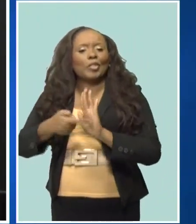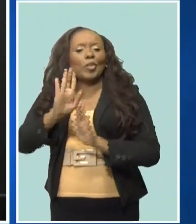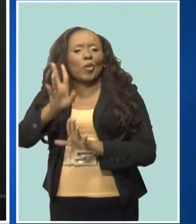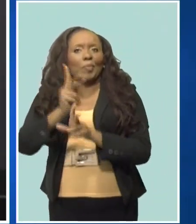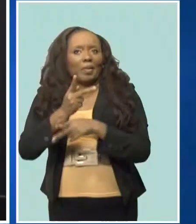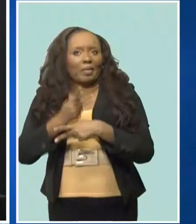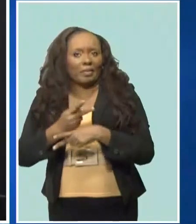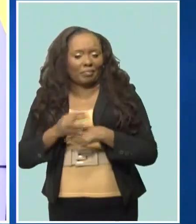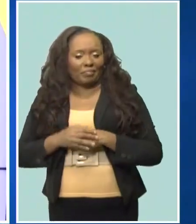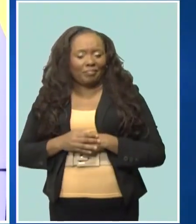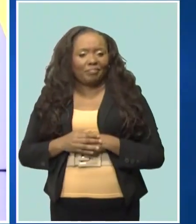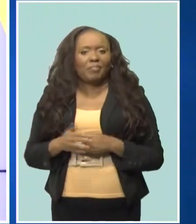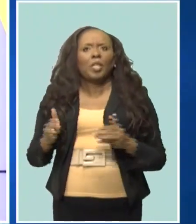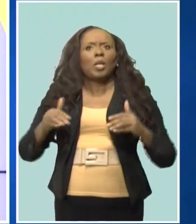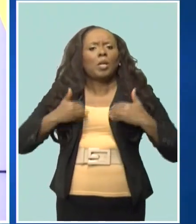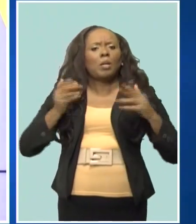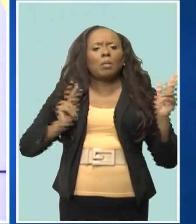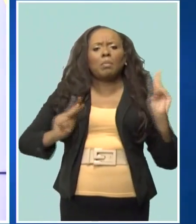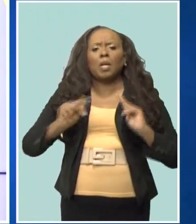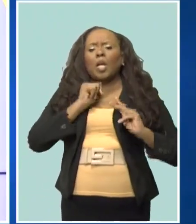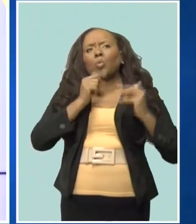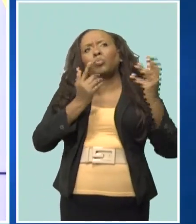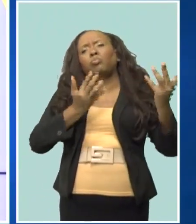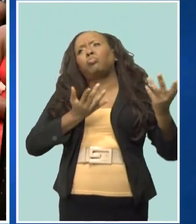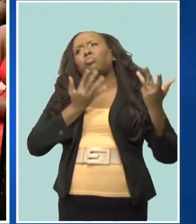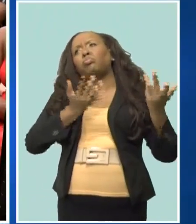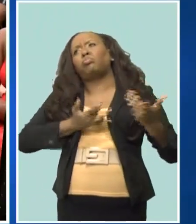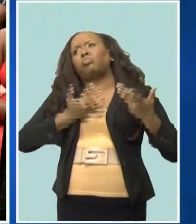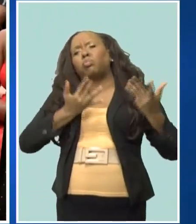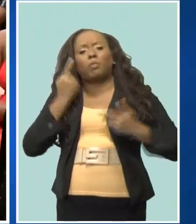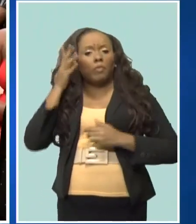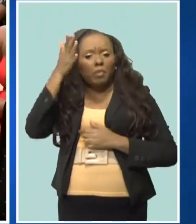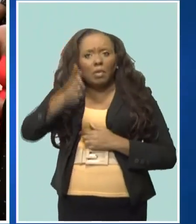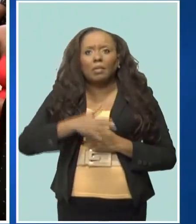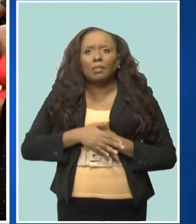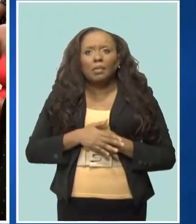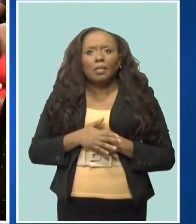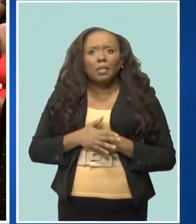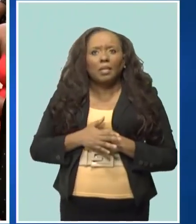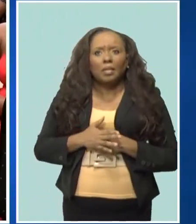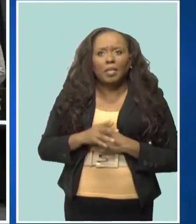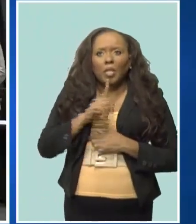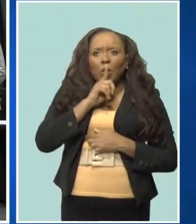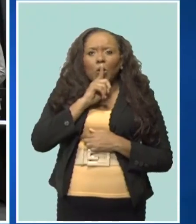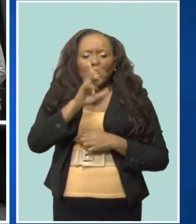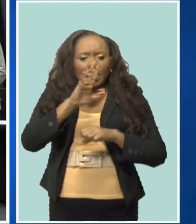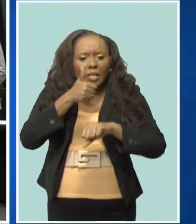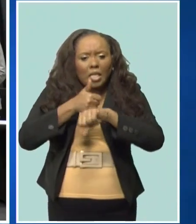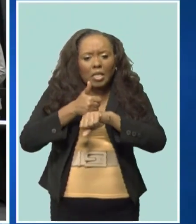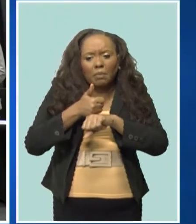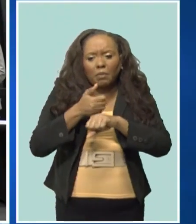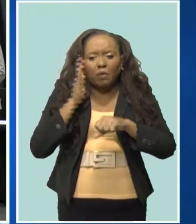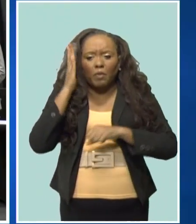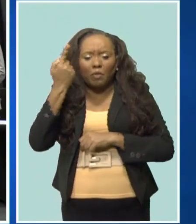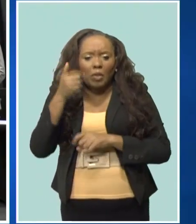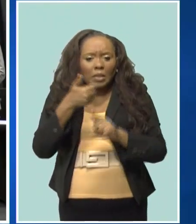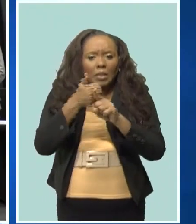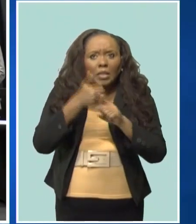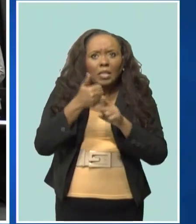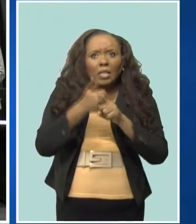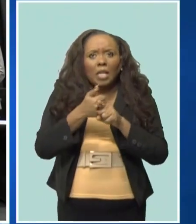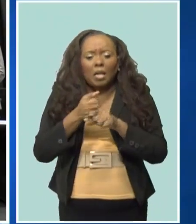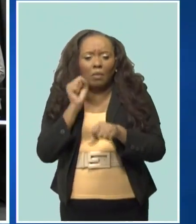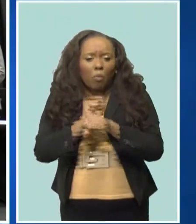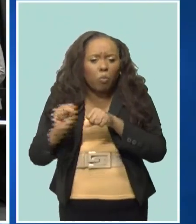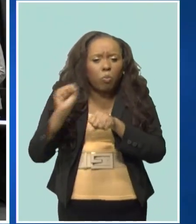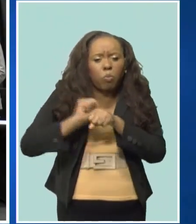young people are not waiting for the future. They are shaping it today through innovation and hard work and vision. Trevor